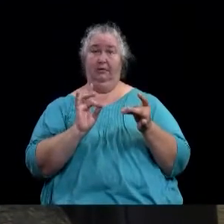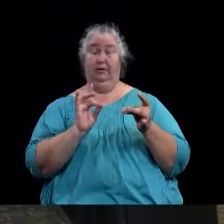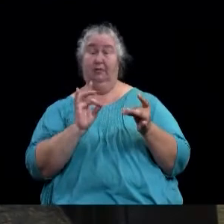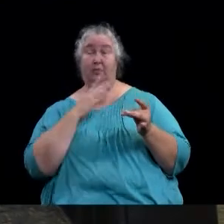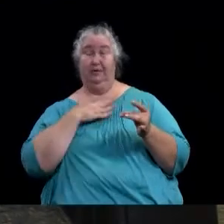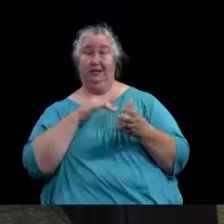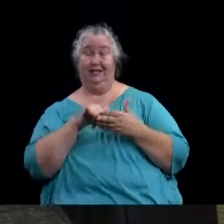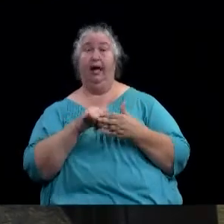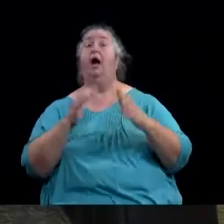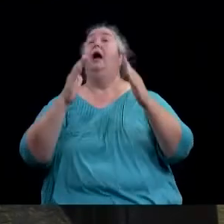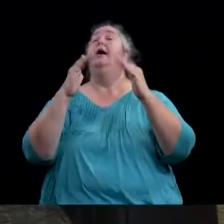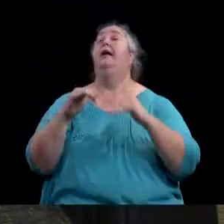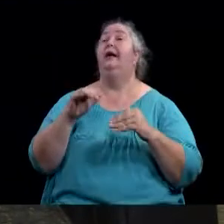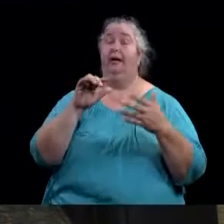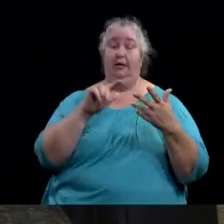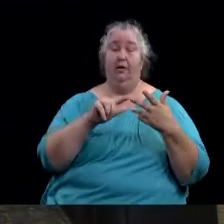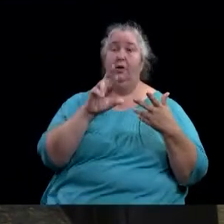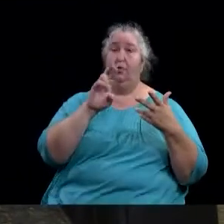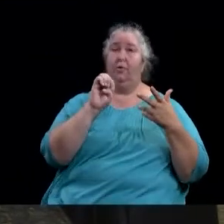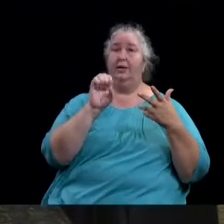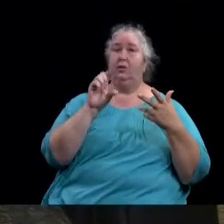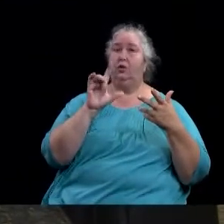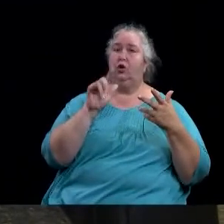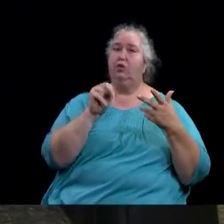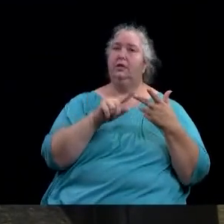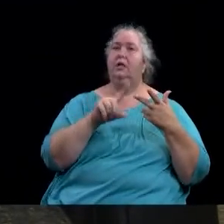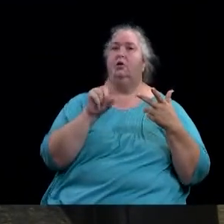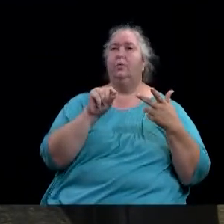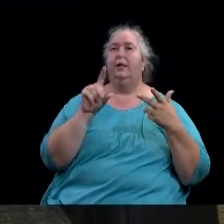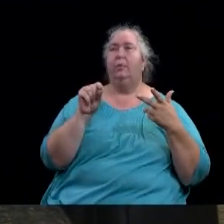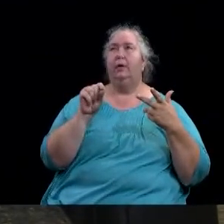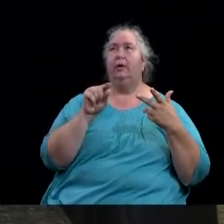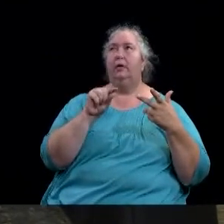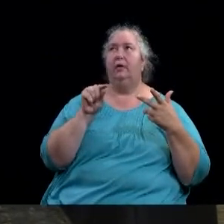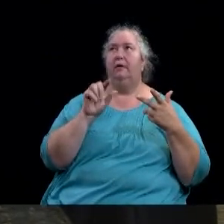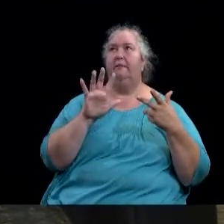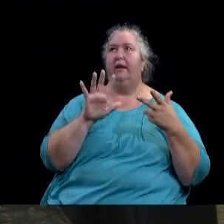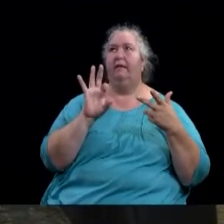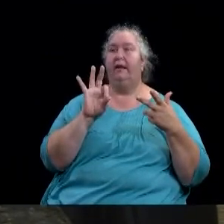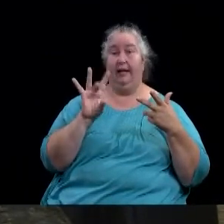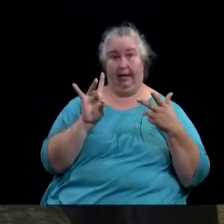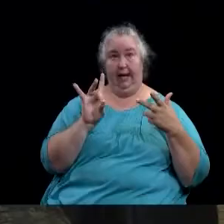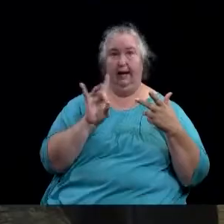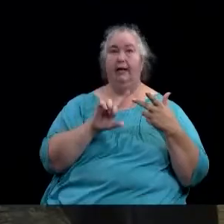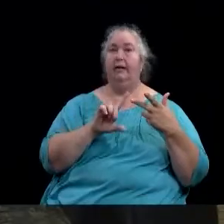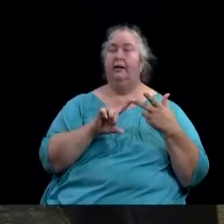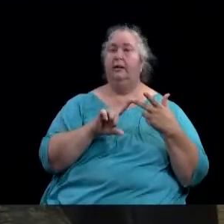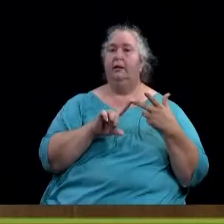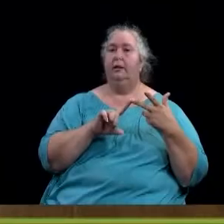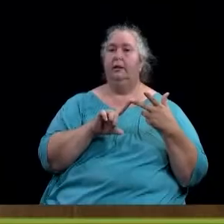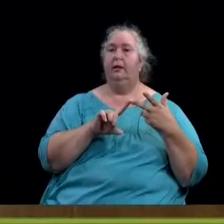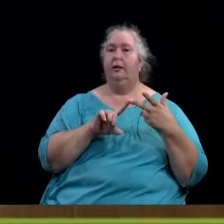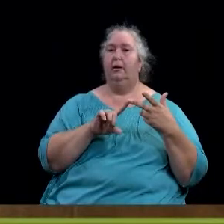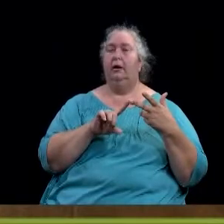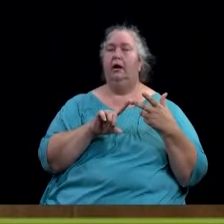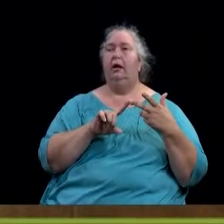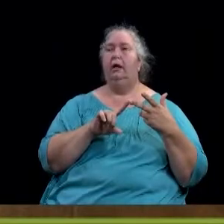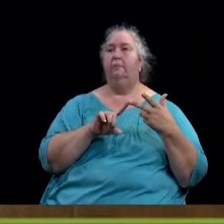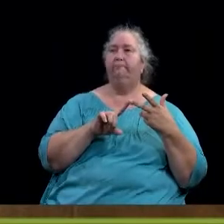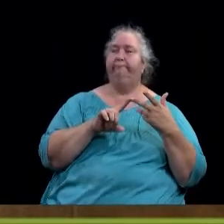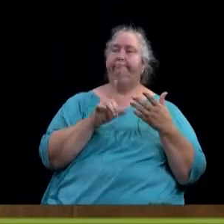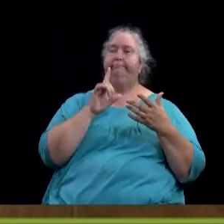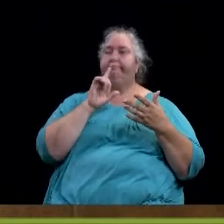Resolution 2020-598, which awards a contract for construction services to Archer